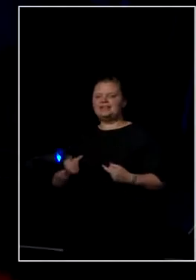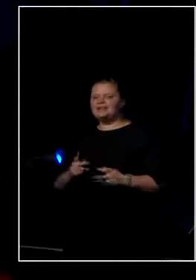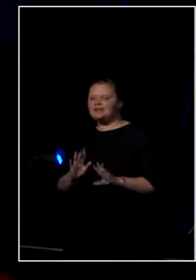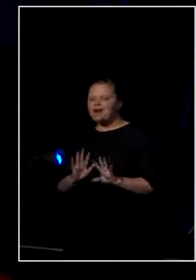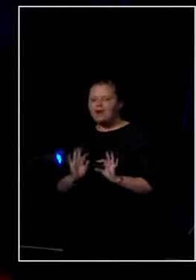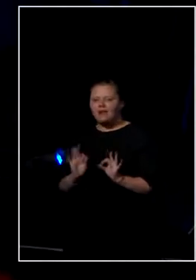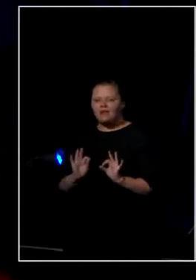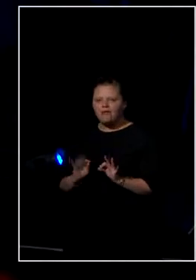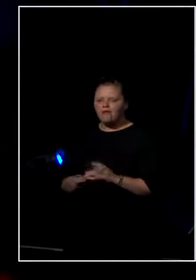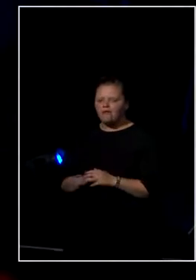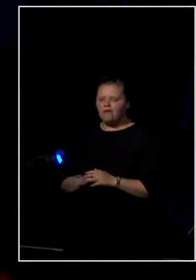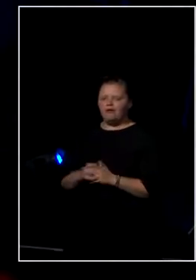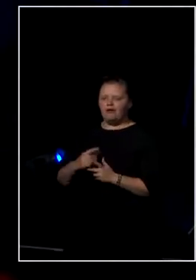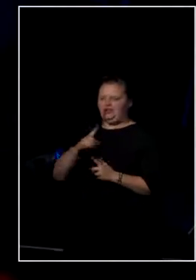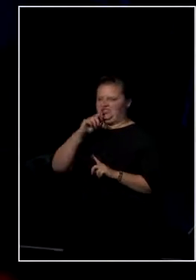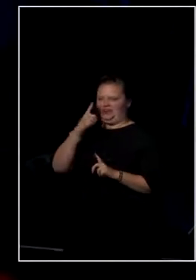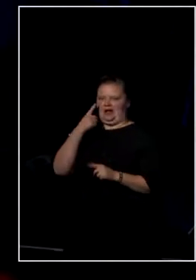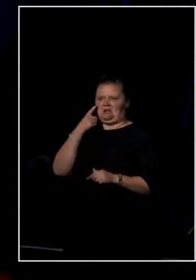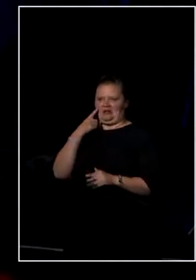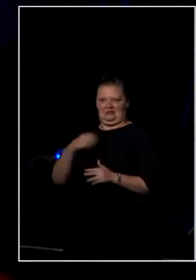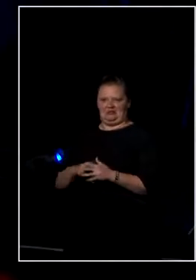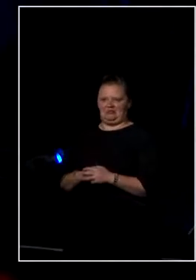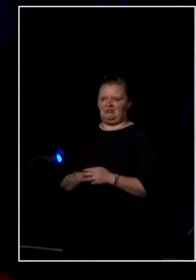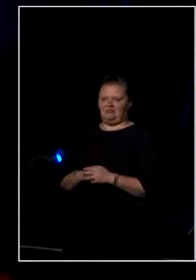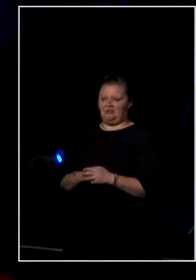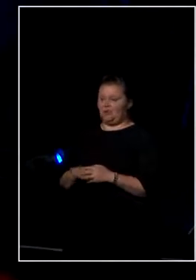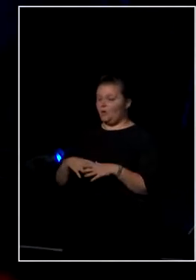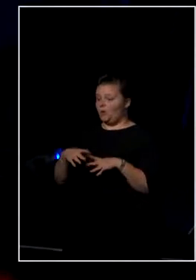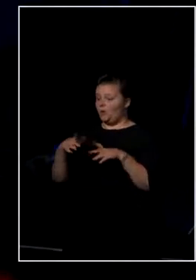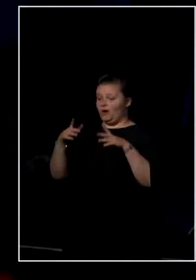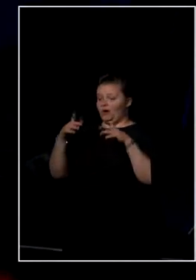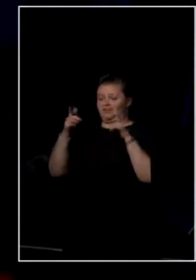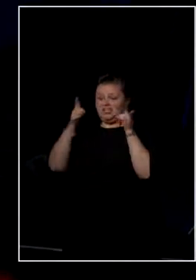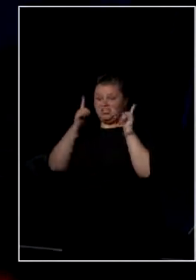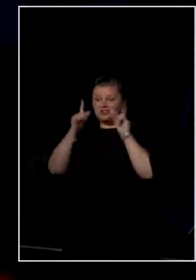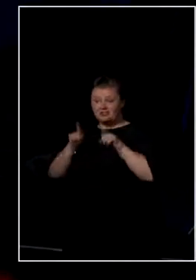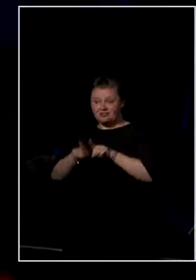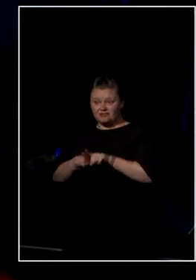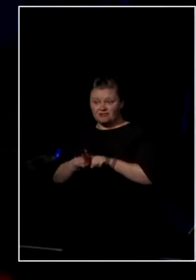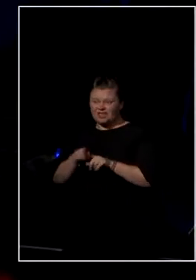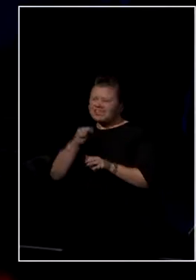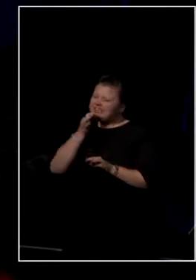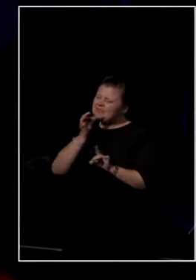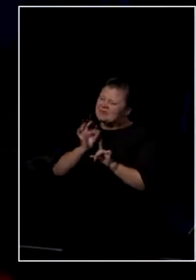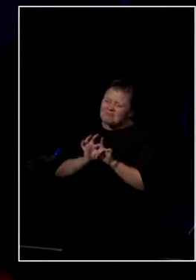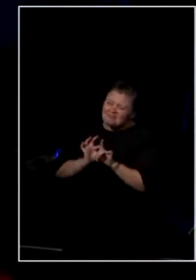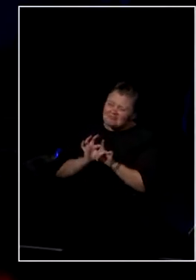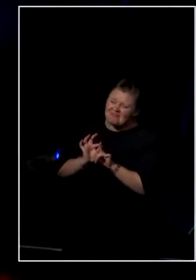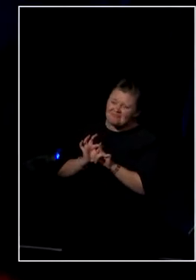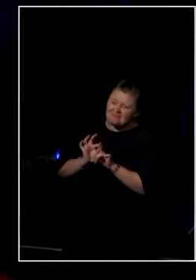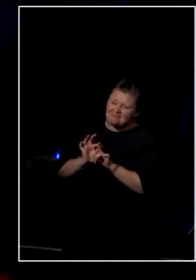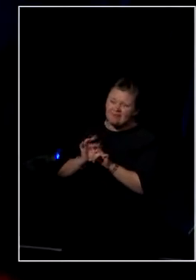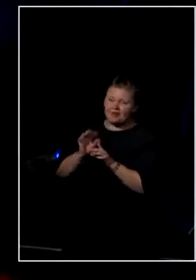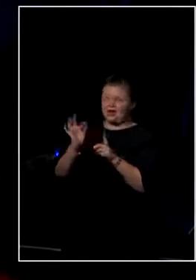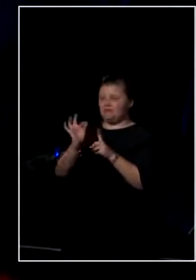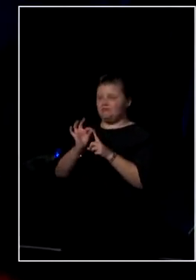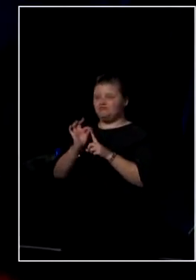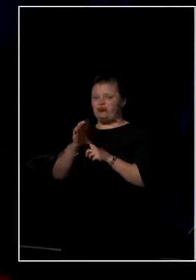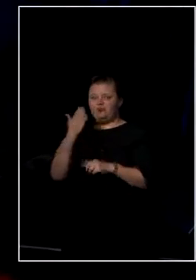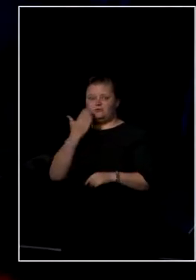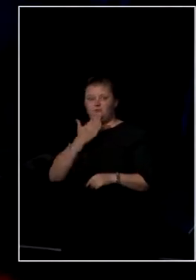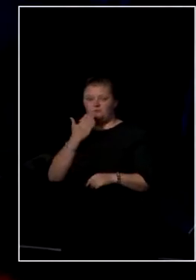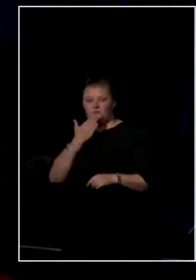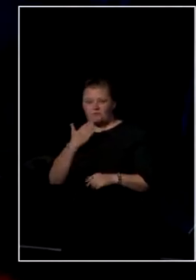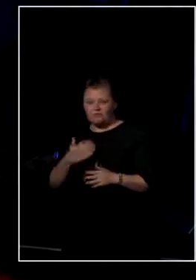just that I couldn't see. And even with teaching, that was a little bit better. But again, primary school and everything like